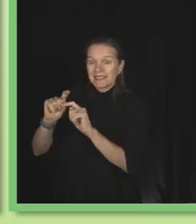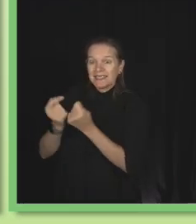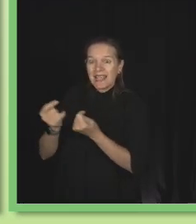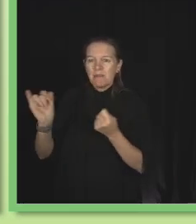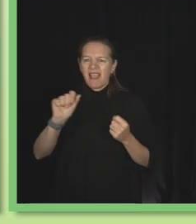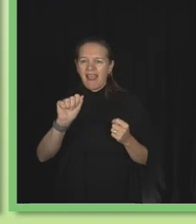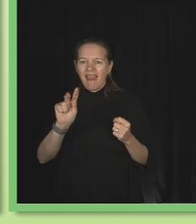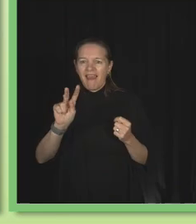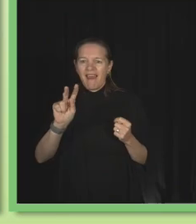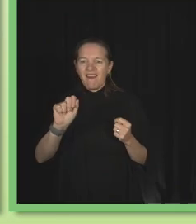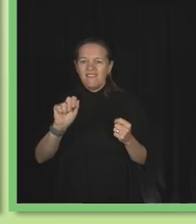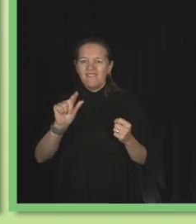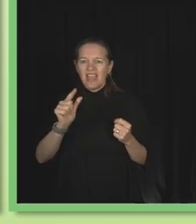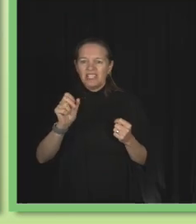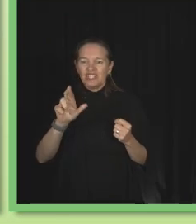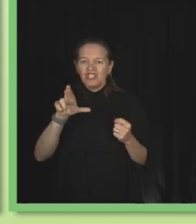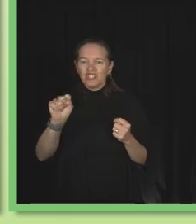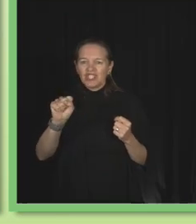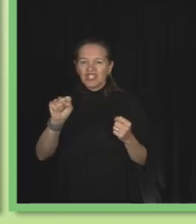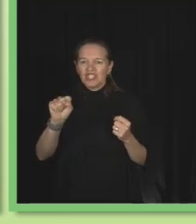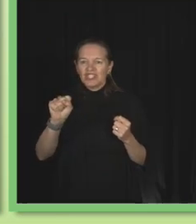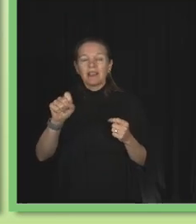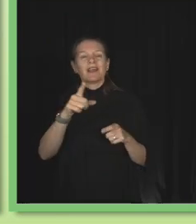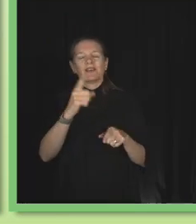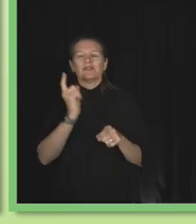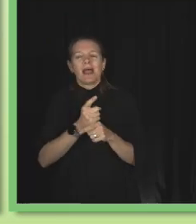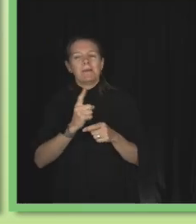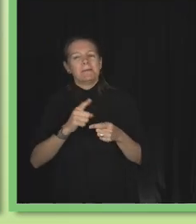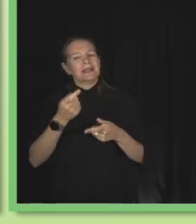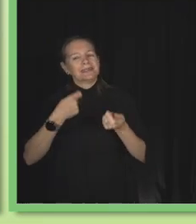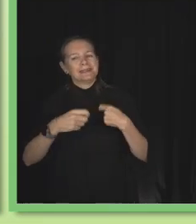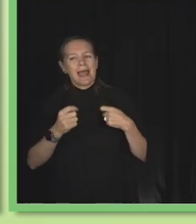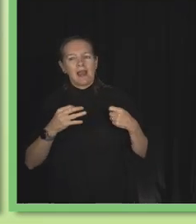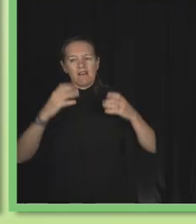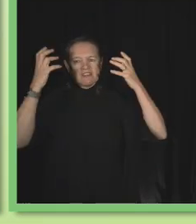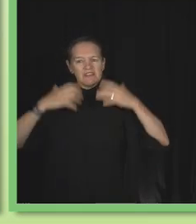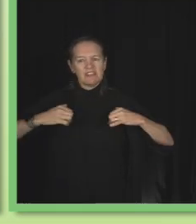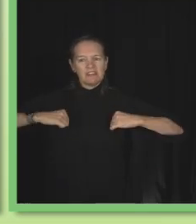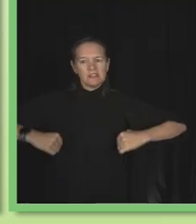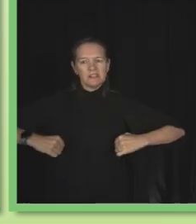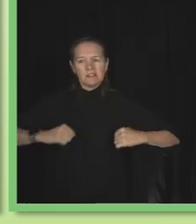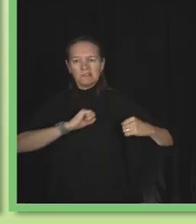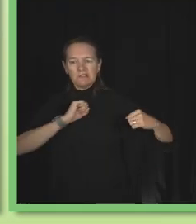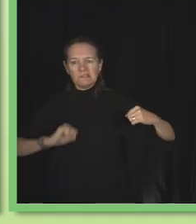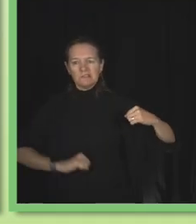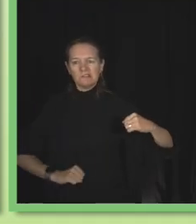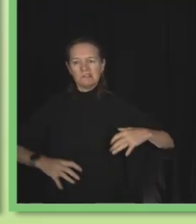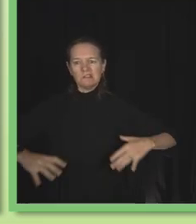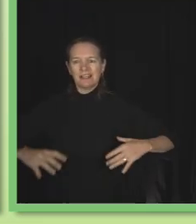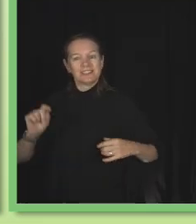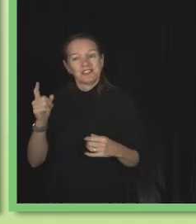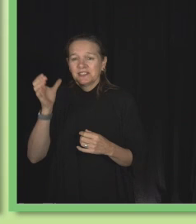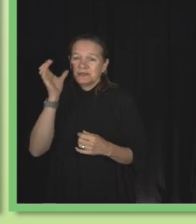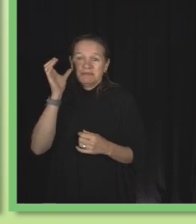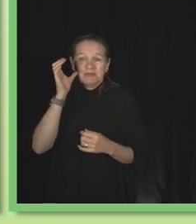Avengers. Exactly, but instead of muscle characters, it's all computer nerds working on projects like